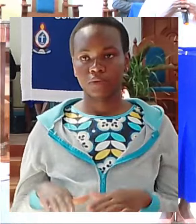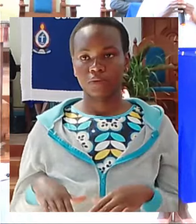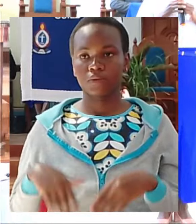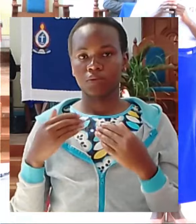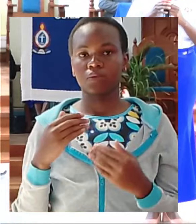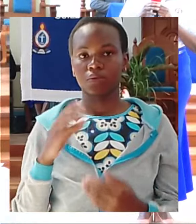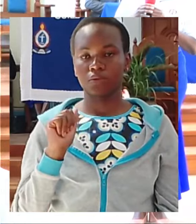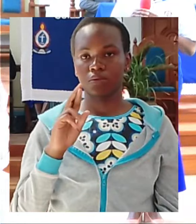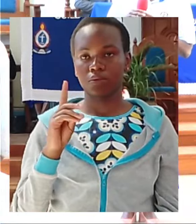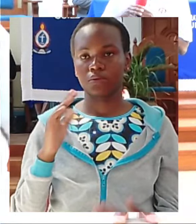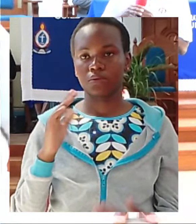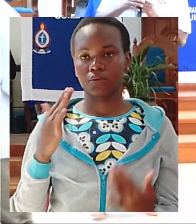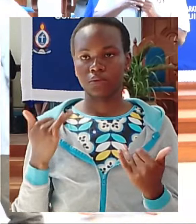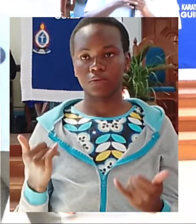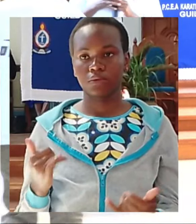now.